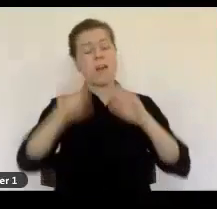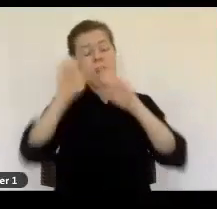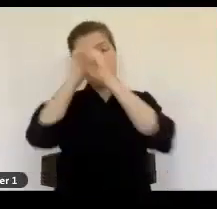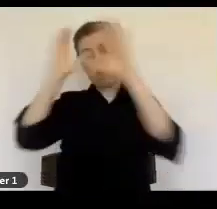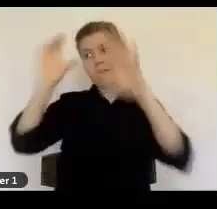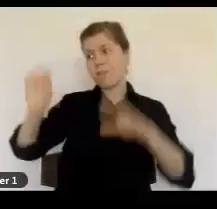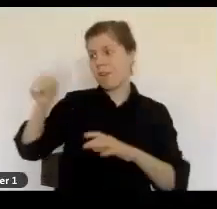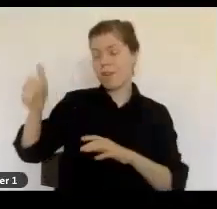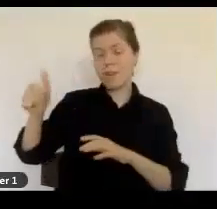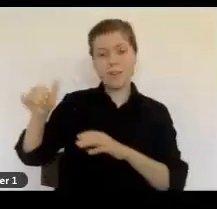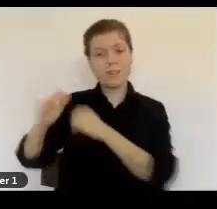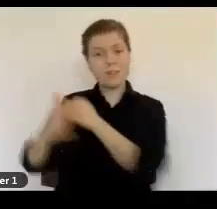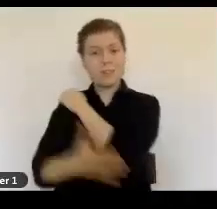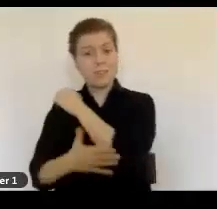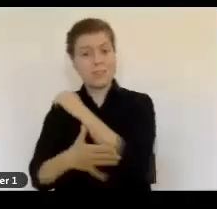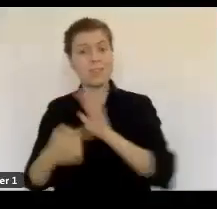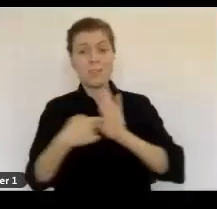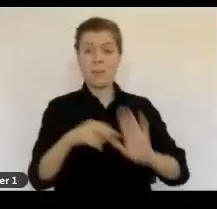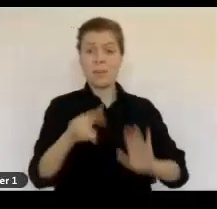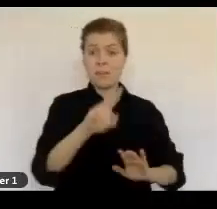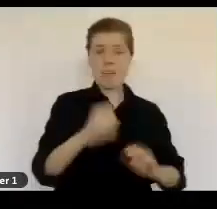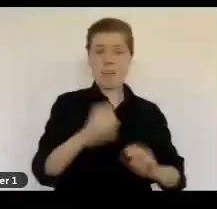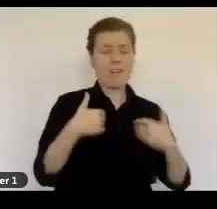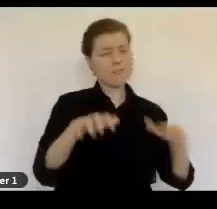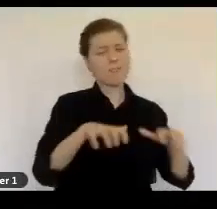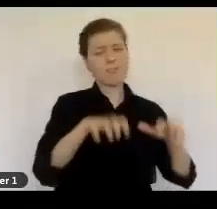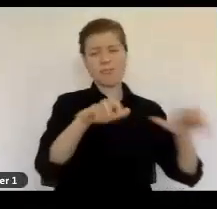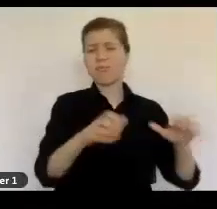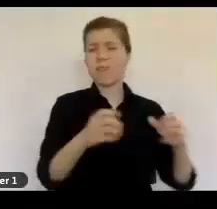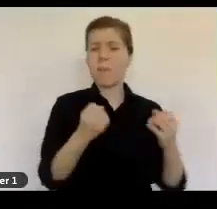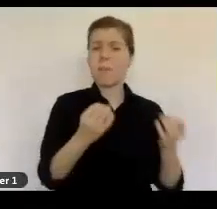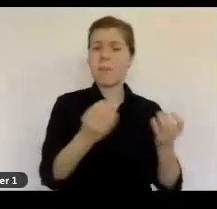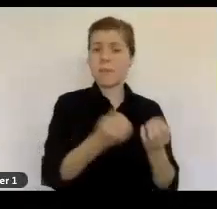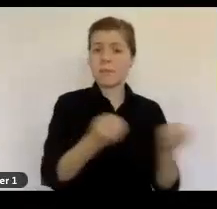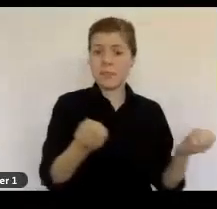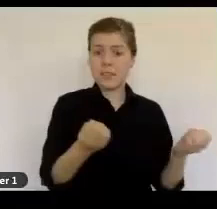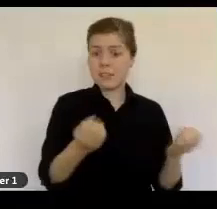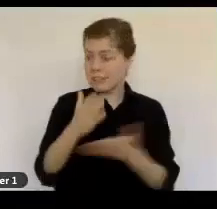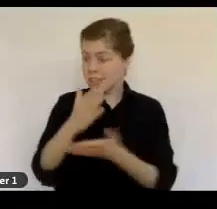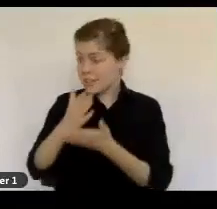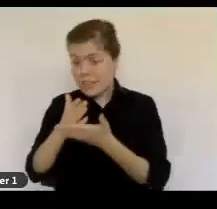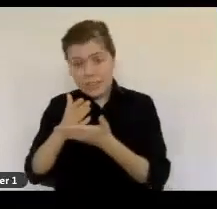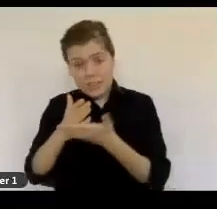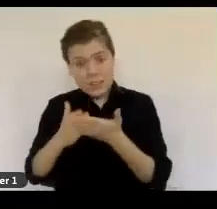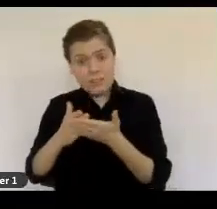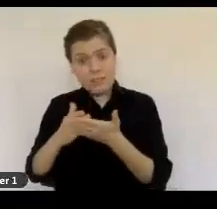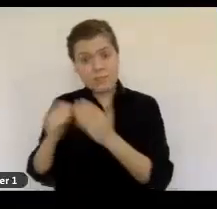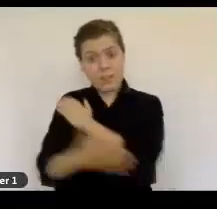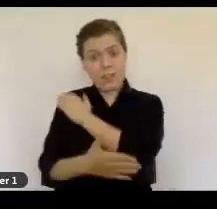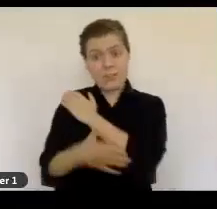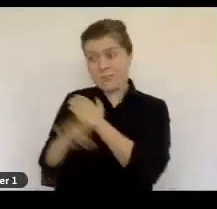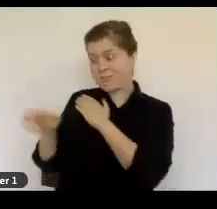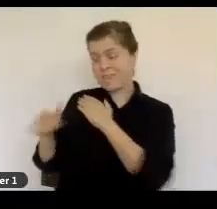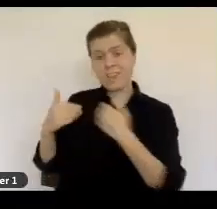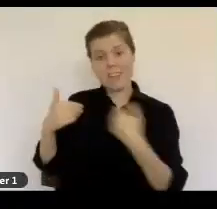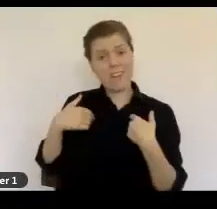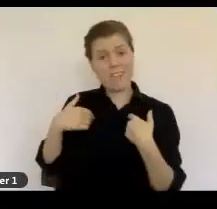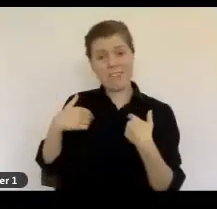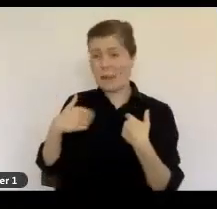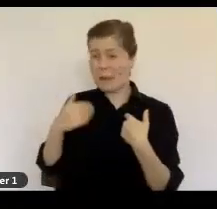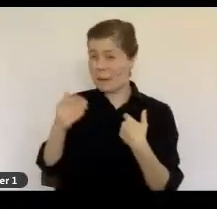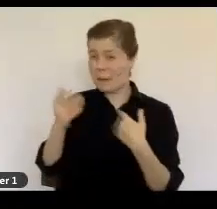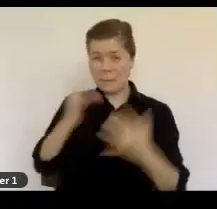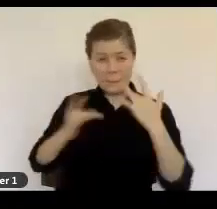middle income countries. The U.S. has something like 170,000 ventilators, and there are countries that have